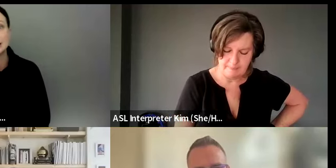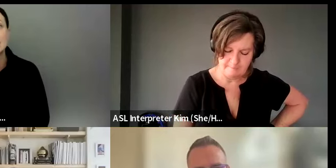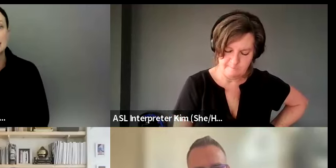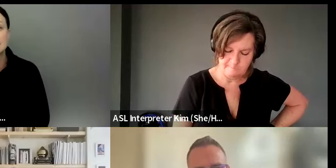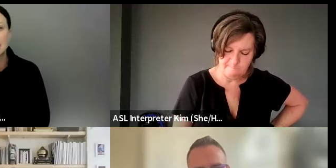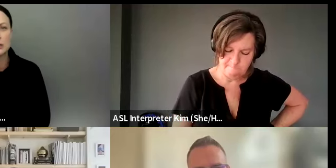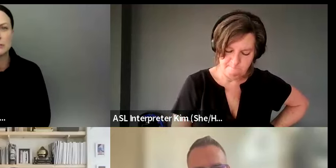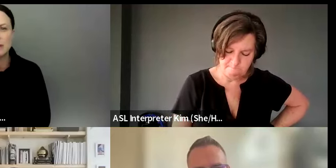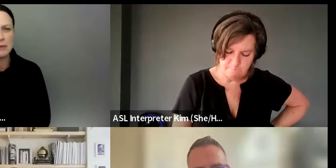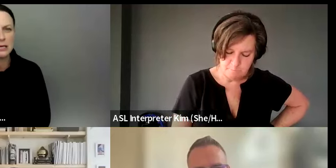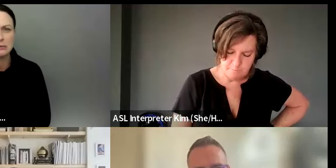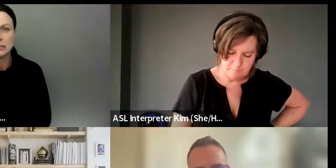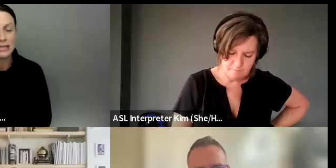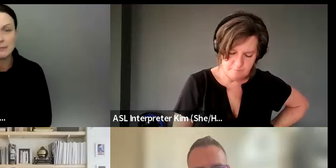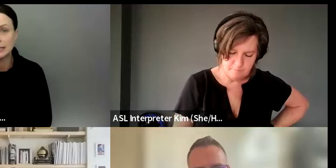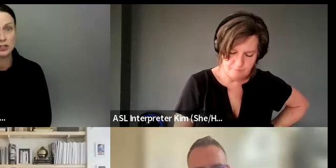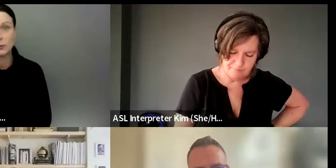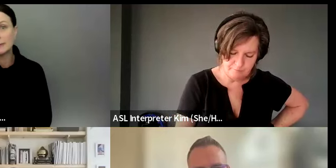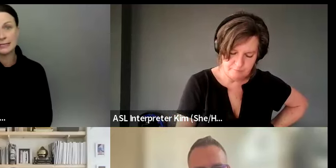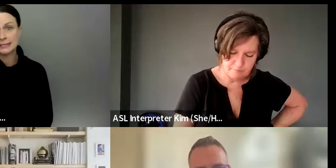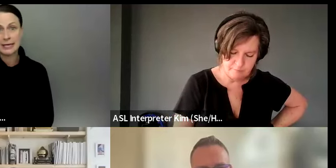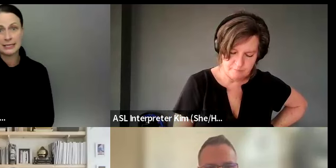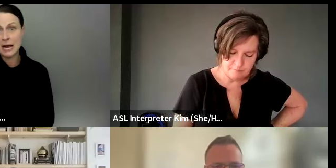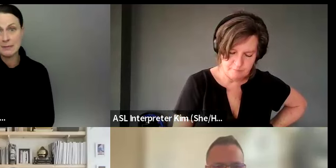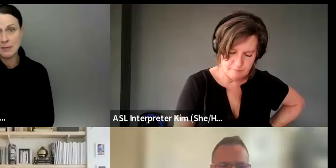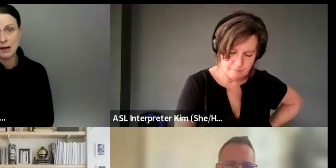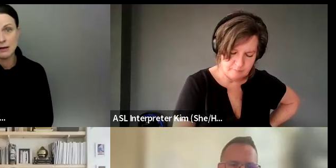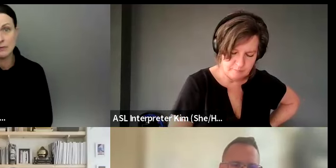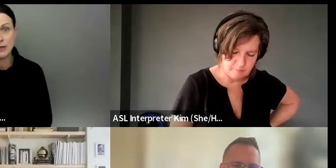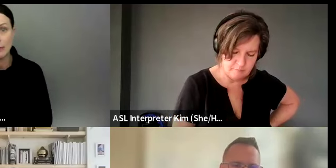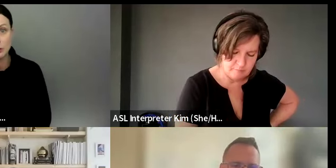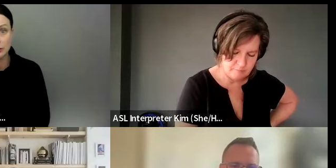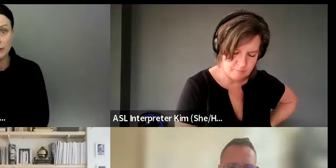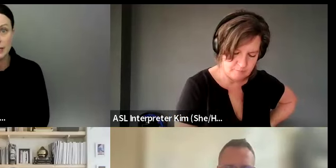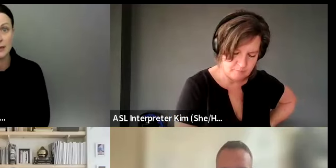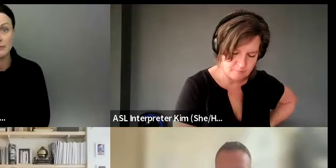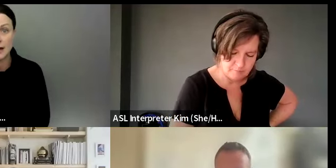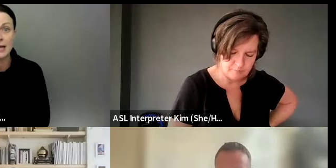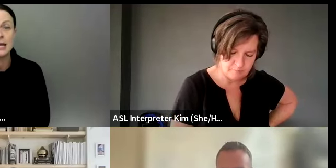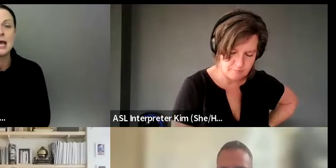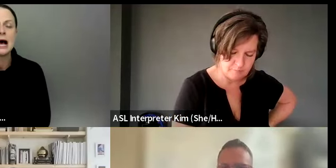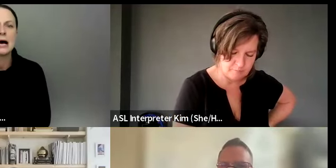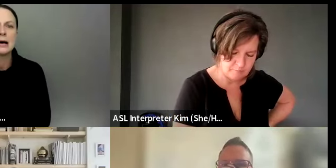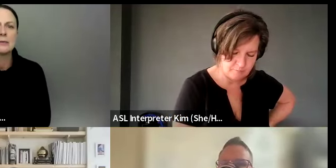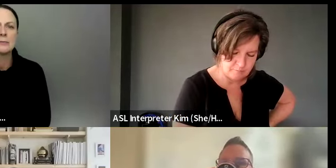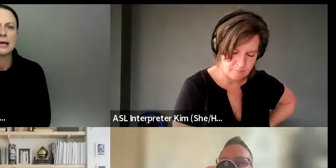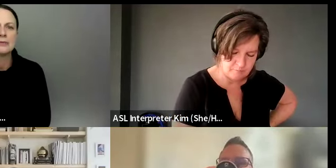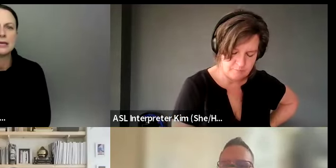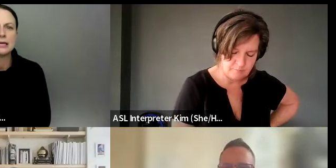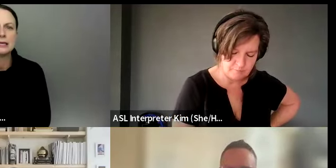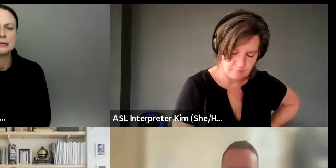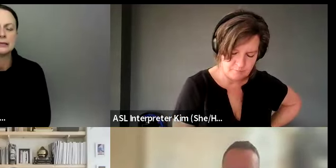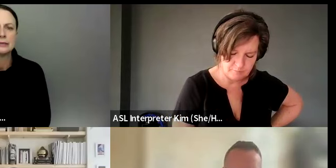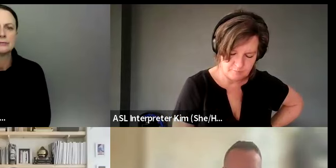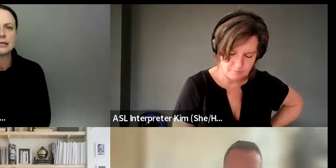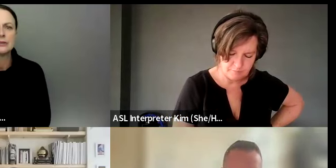that and schedule it, maybe 10 minutes, 20 minutes at a time, that would be terrific and that'd be fine. And